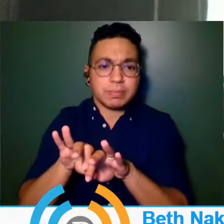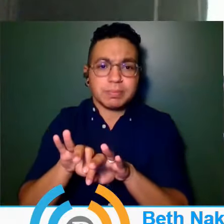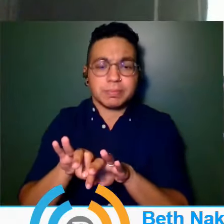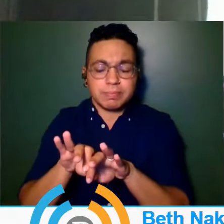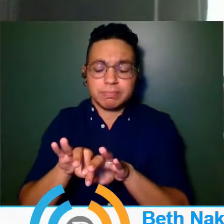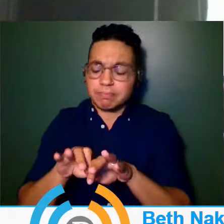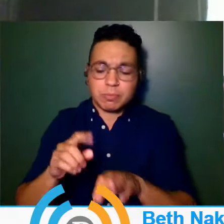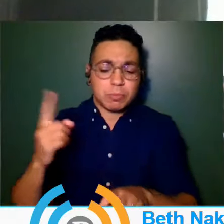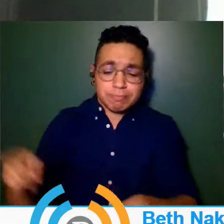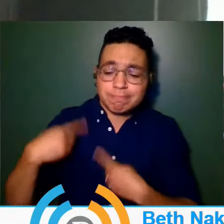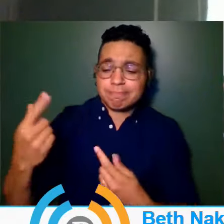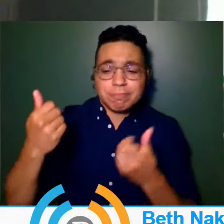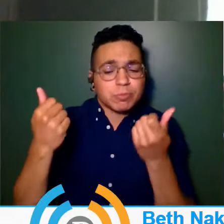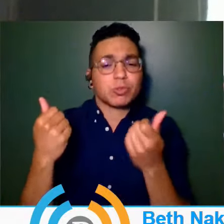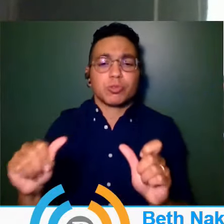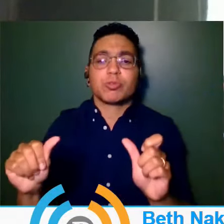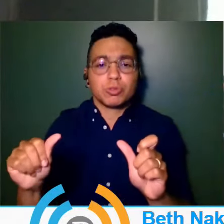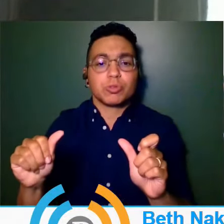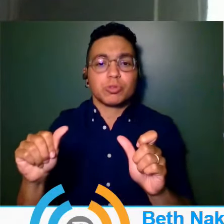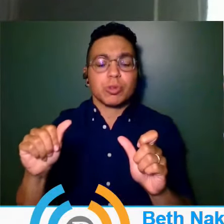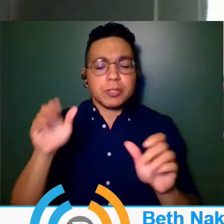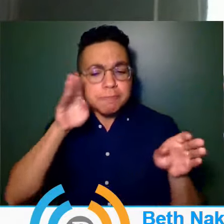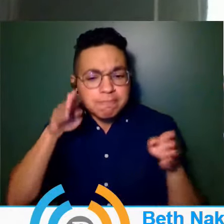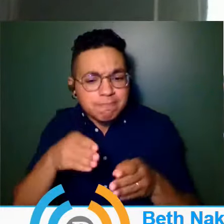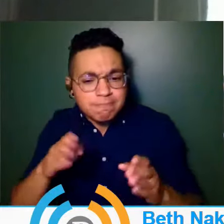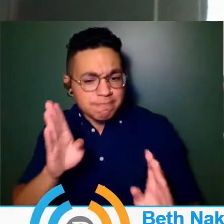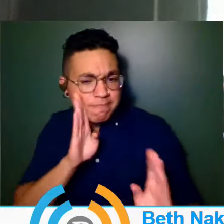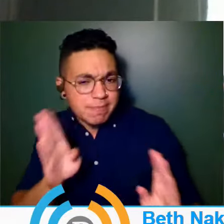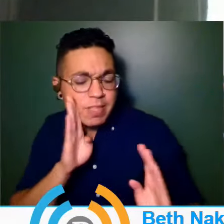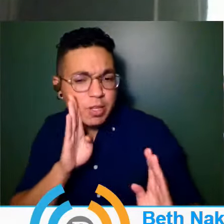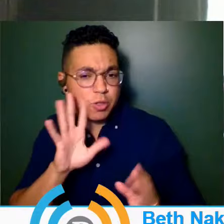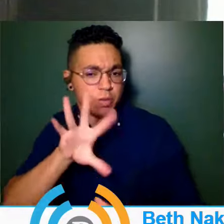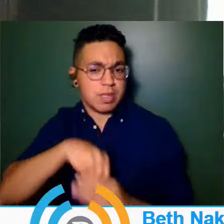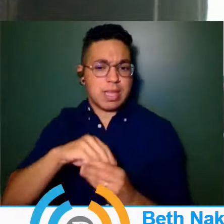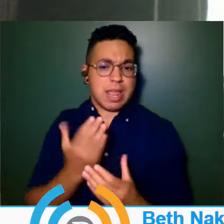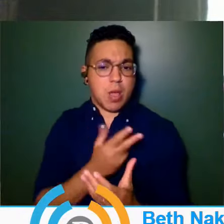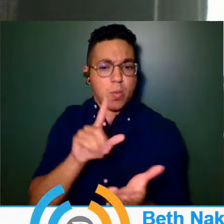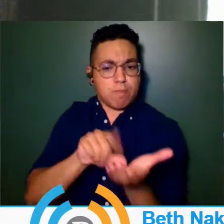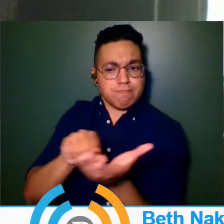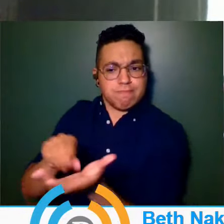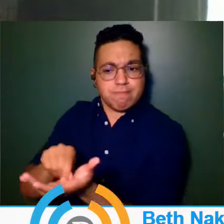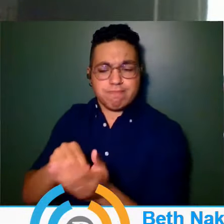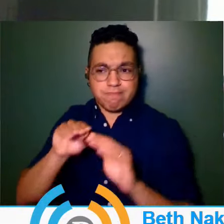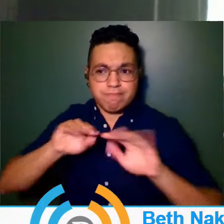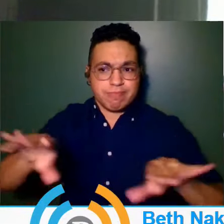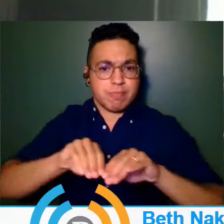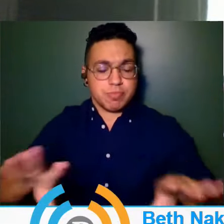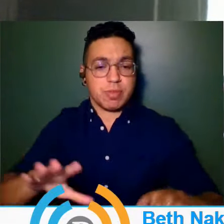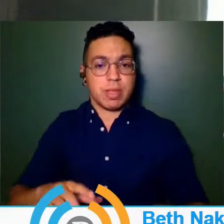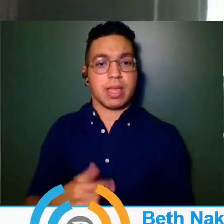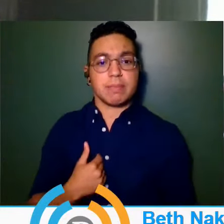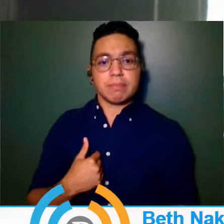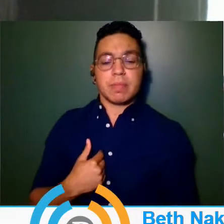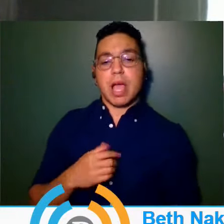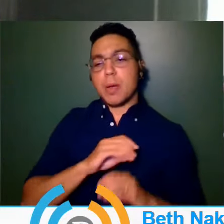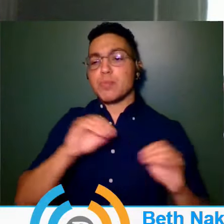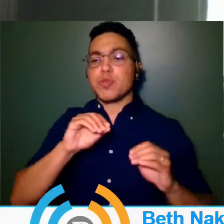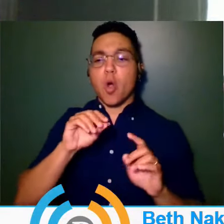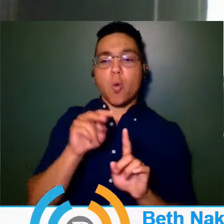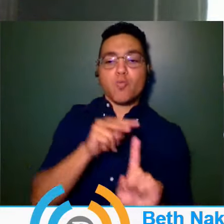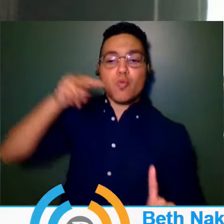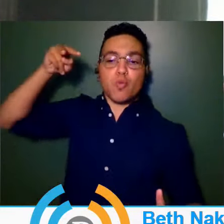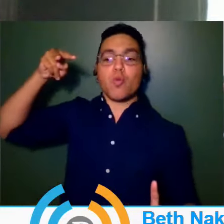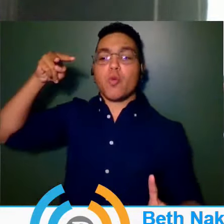tried to stay focused on in our coverage. And I'm certainly no, omniscient narrator in this. I'm just a pair of boots on the